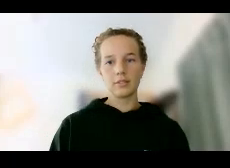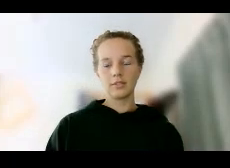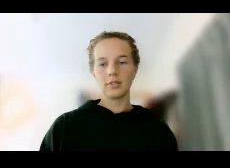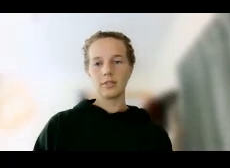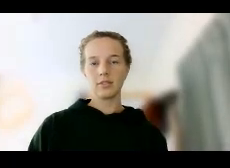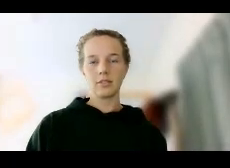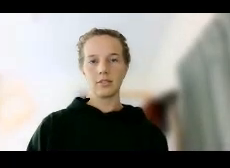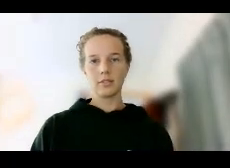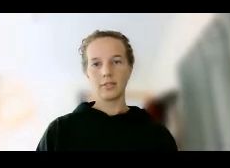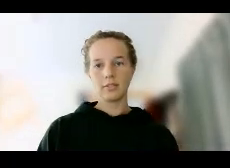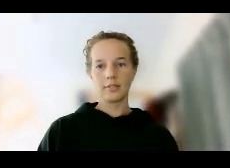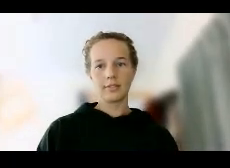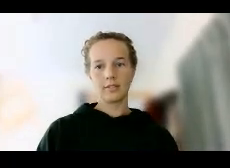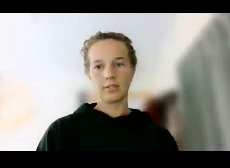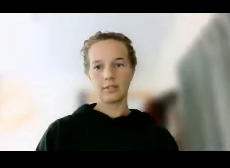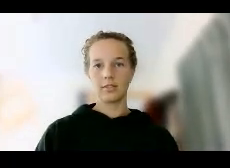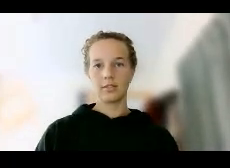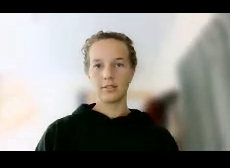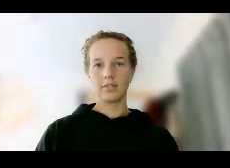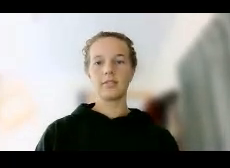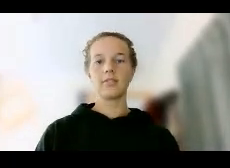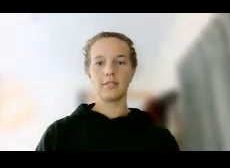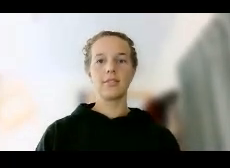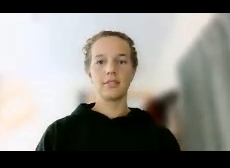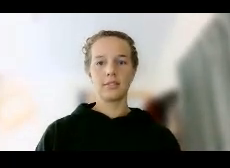tend to be areas like estuaries where you get a lot of silt.